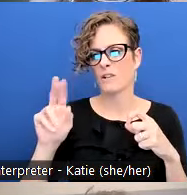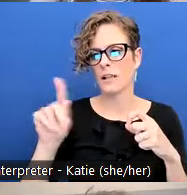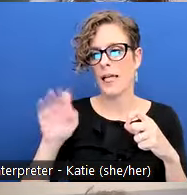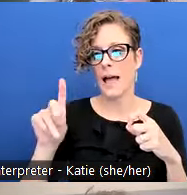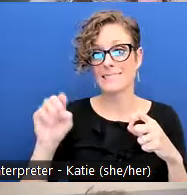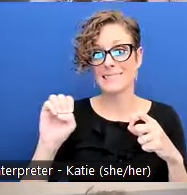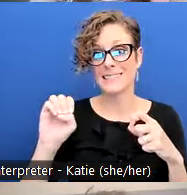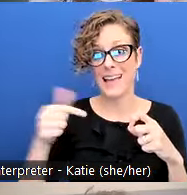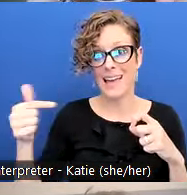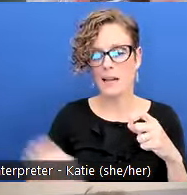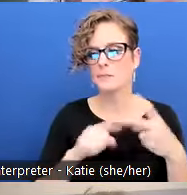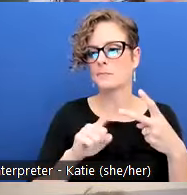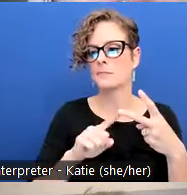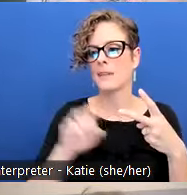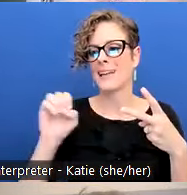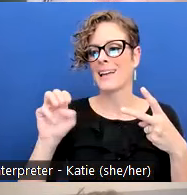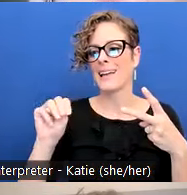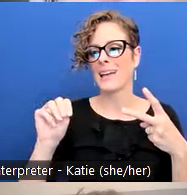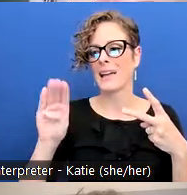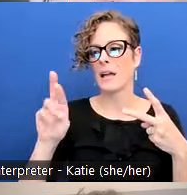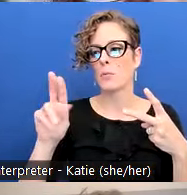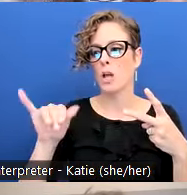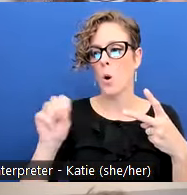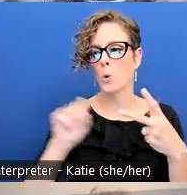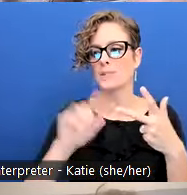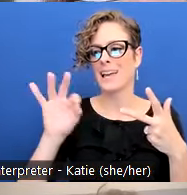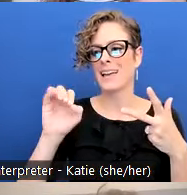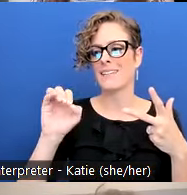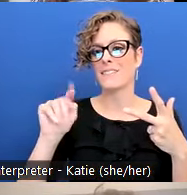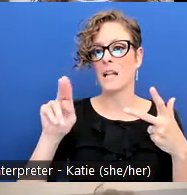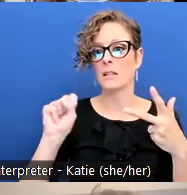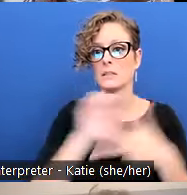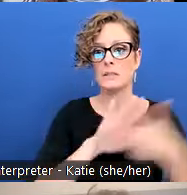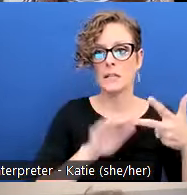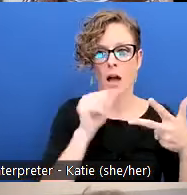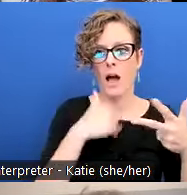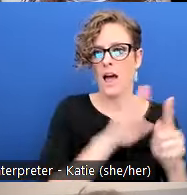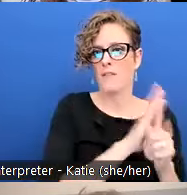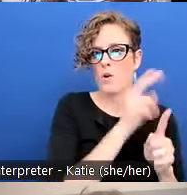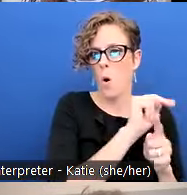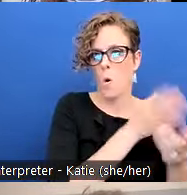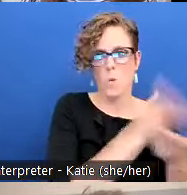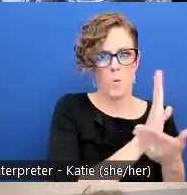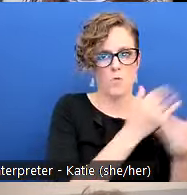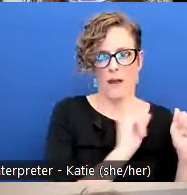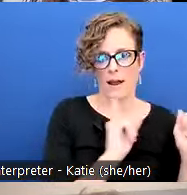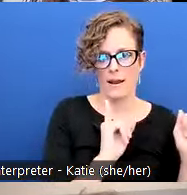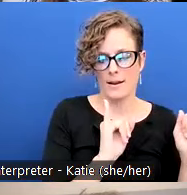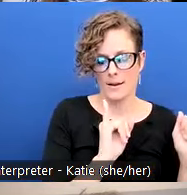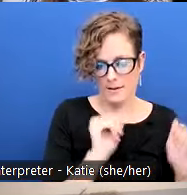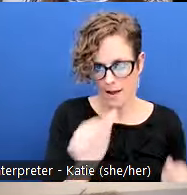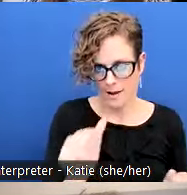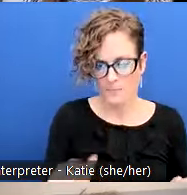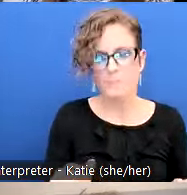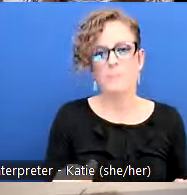will see is because of our location and the states around us, I expect that providers in Colorado will see